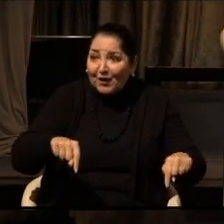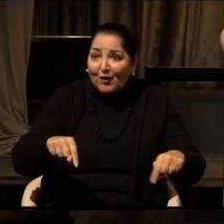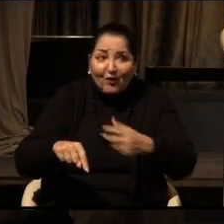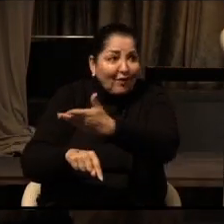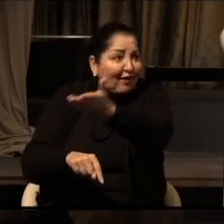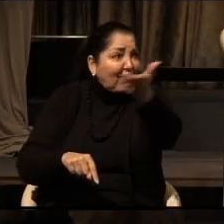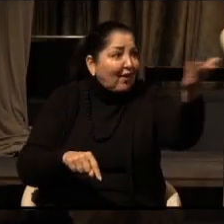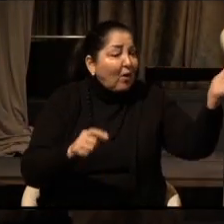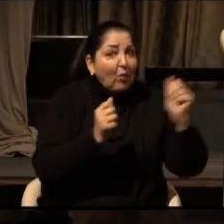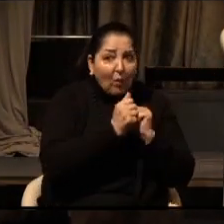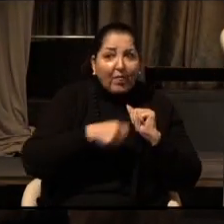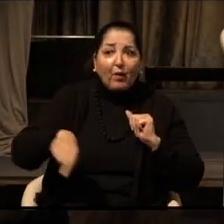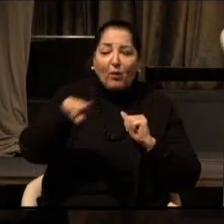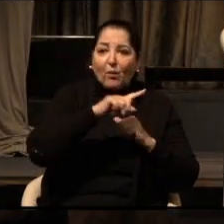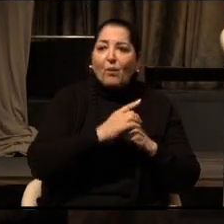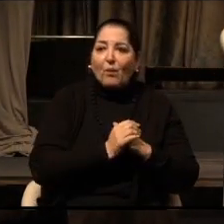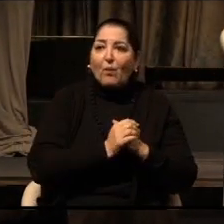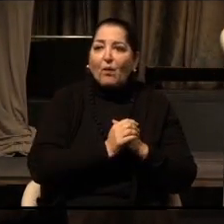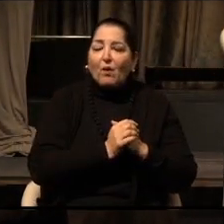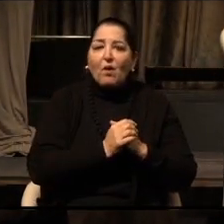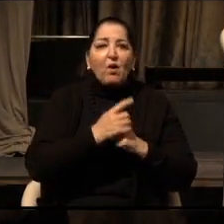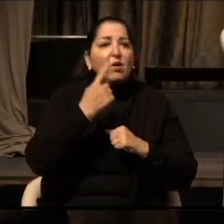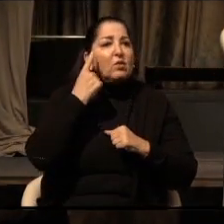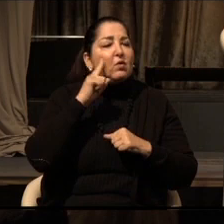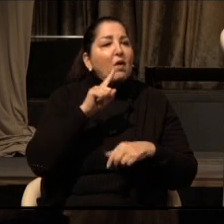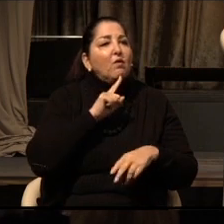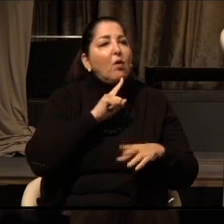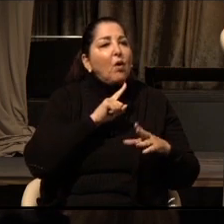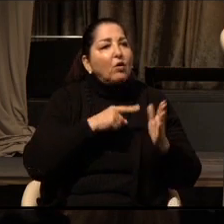So as a show of your commitment